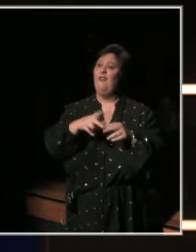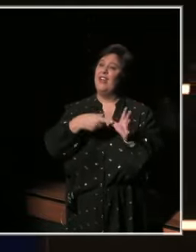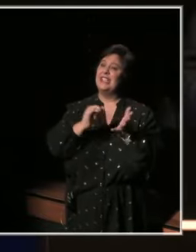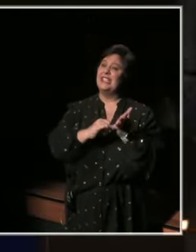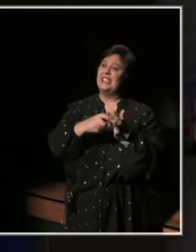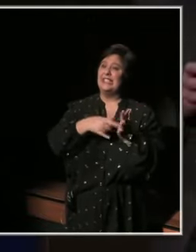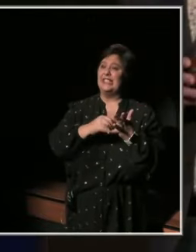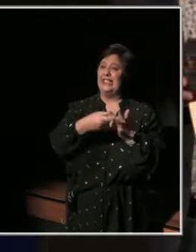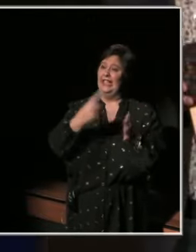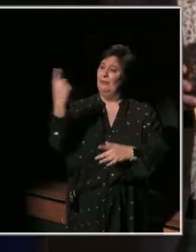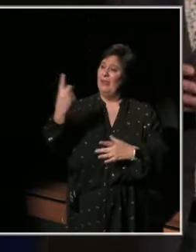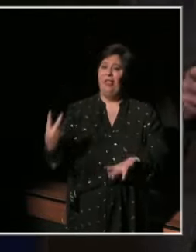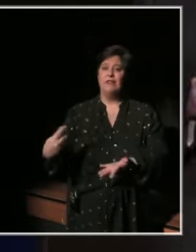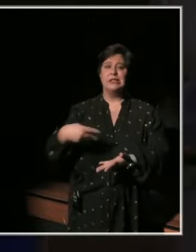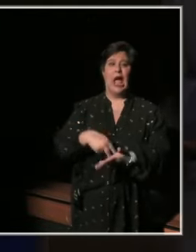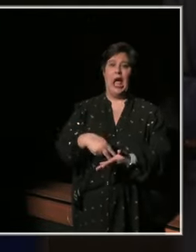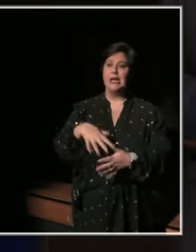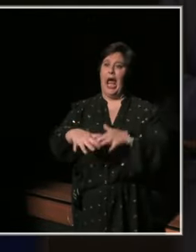arrive.